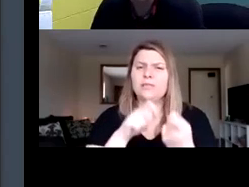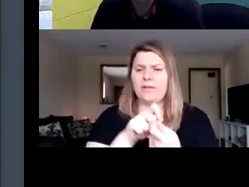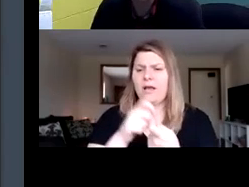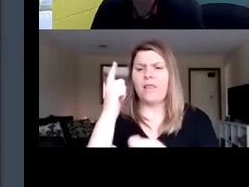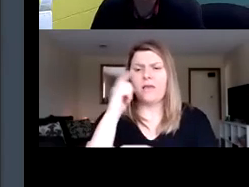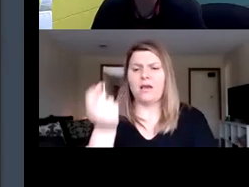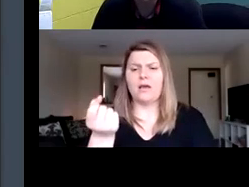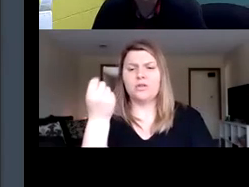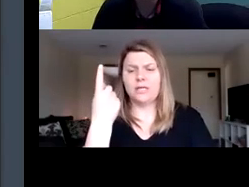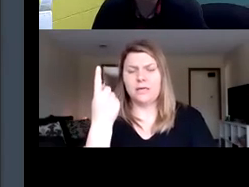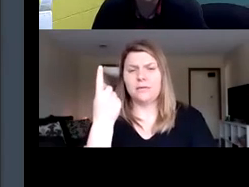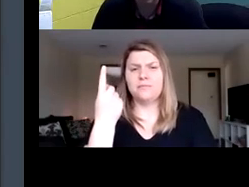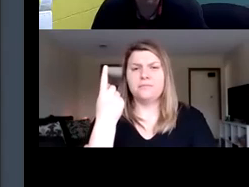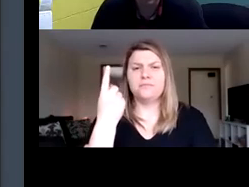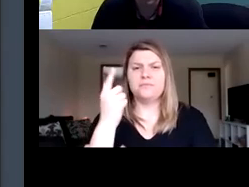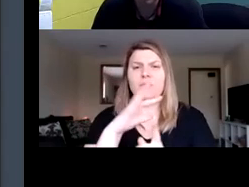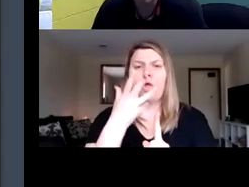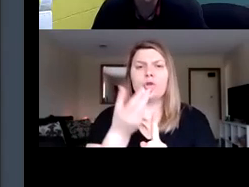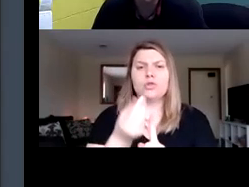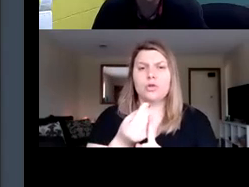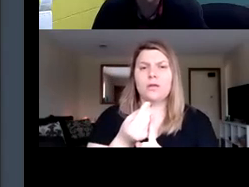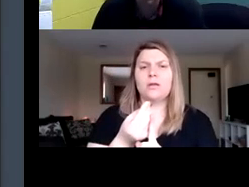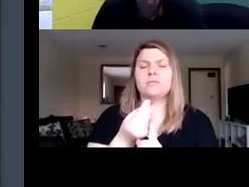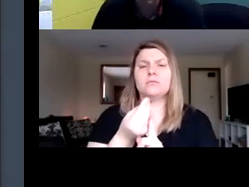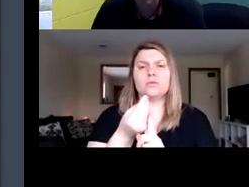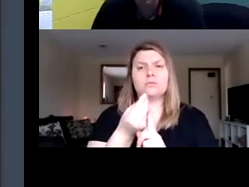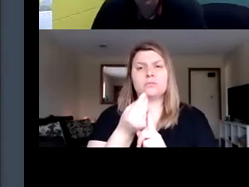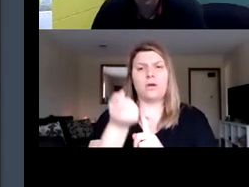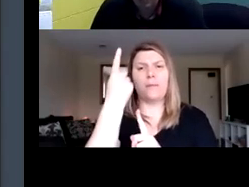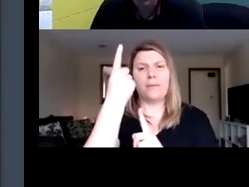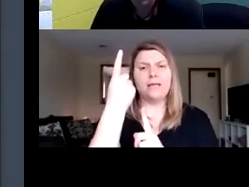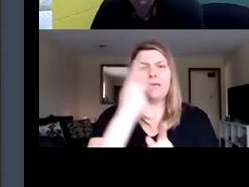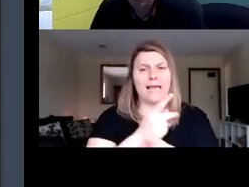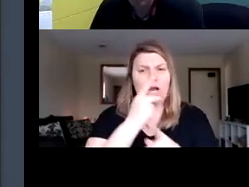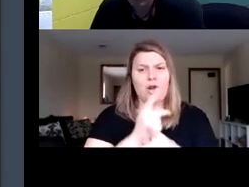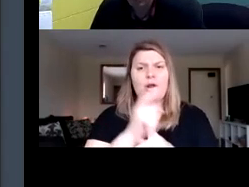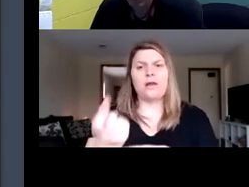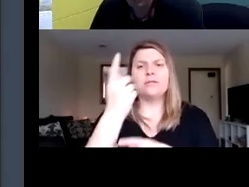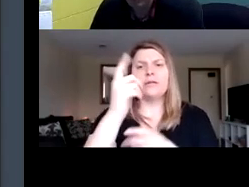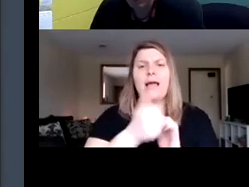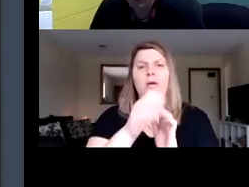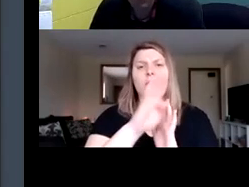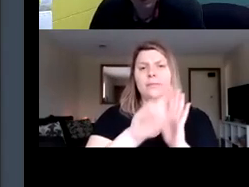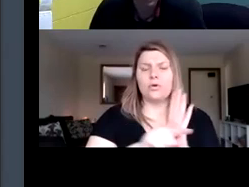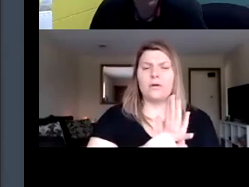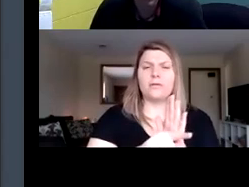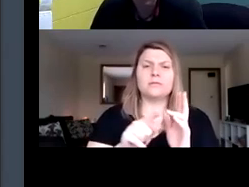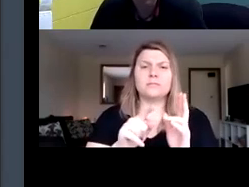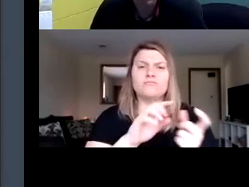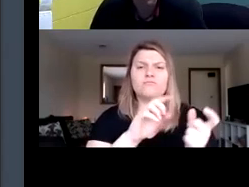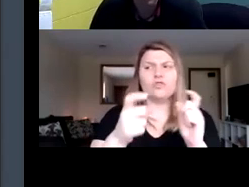understanding culturally competent care and understanding how demographics are clearly shifting